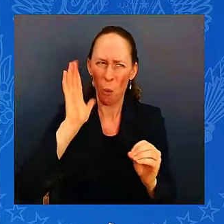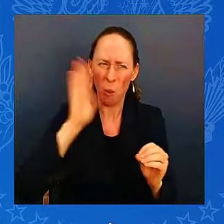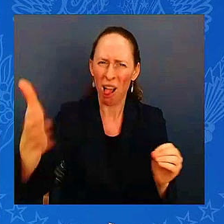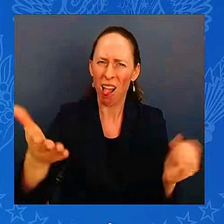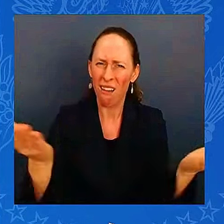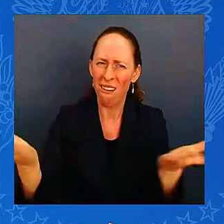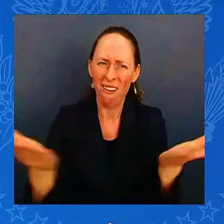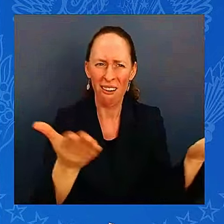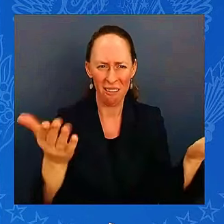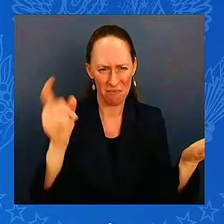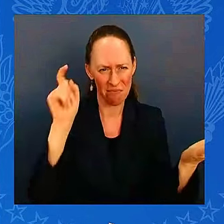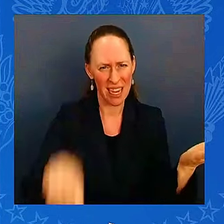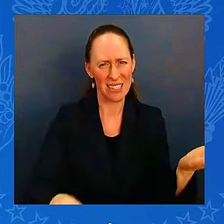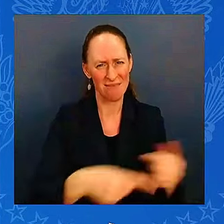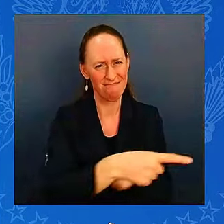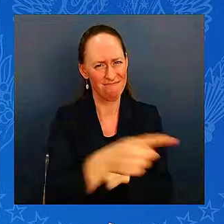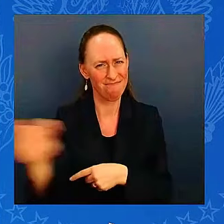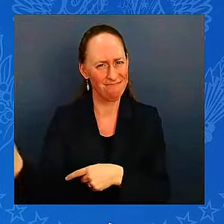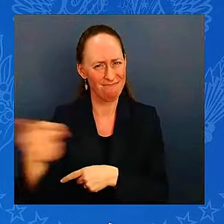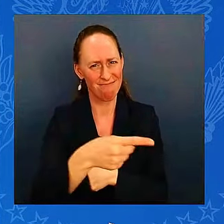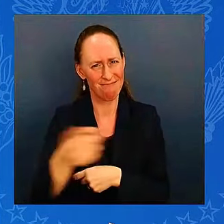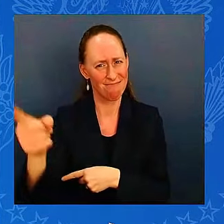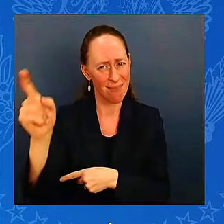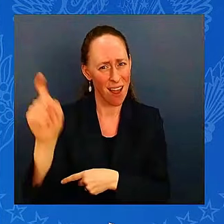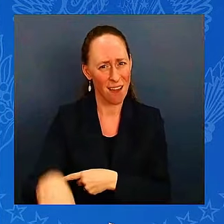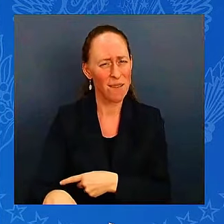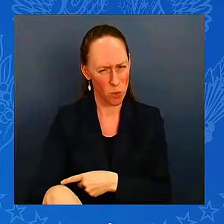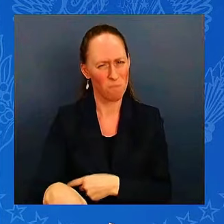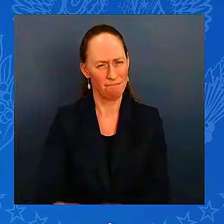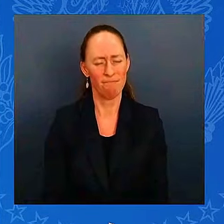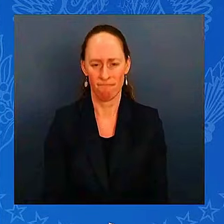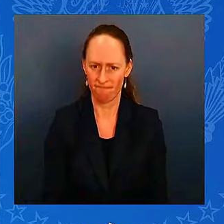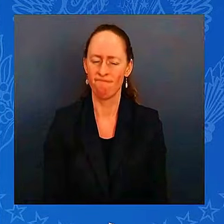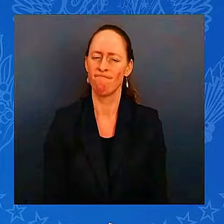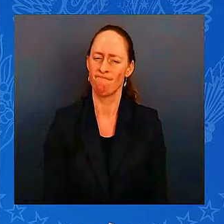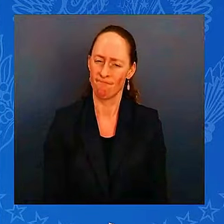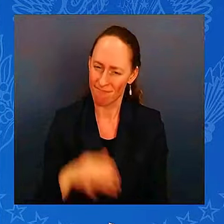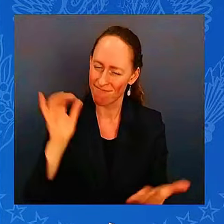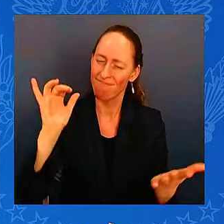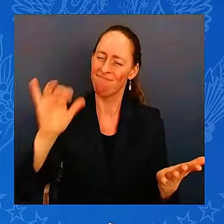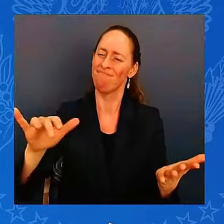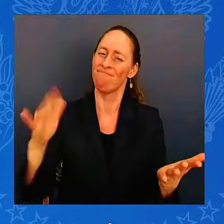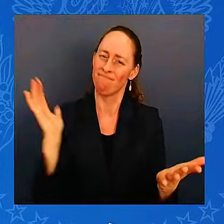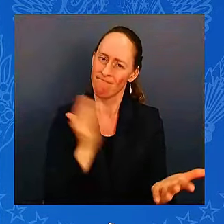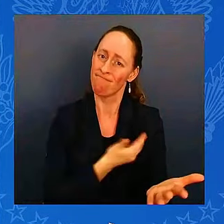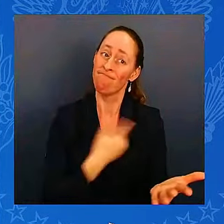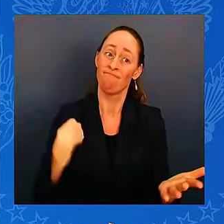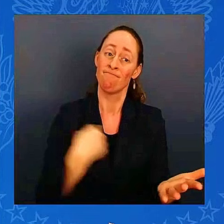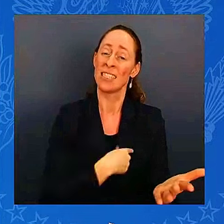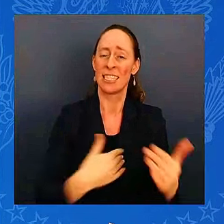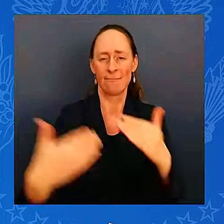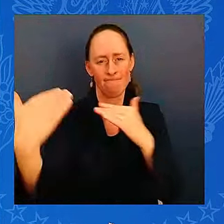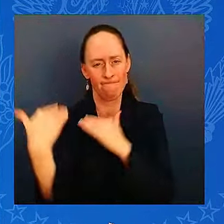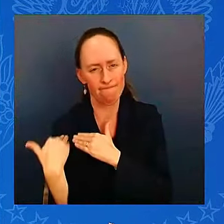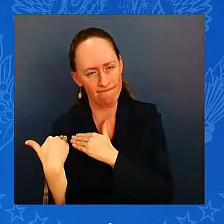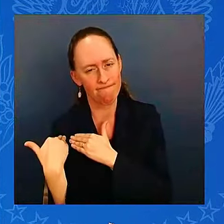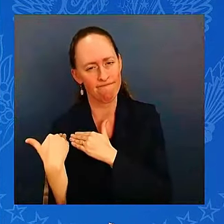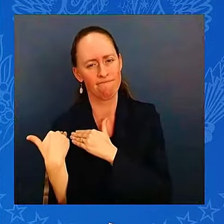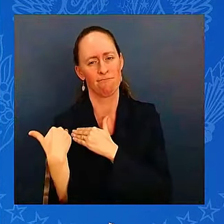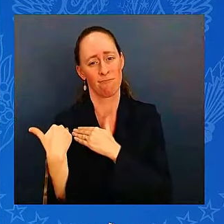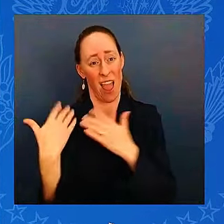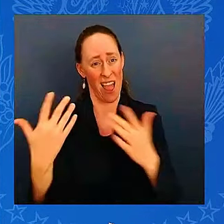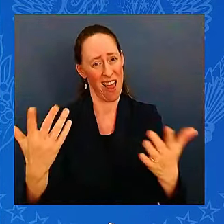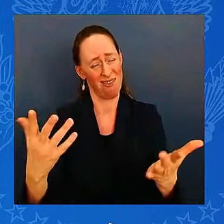America leading? That's who we are. That's our obligation. And that's our incredible opportunity. So,